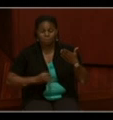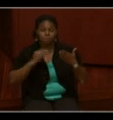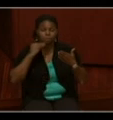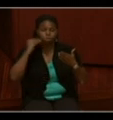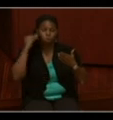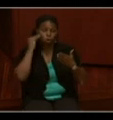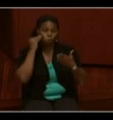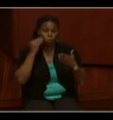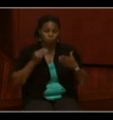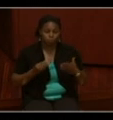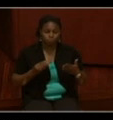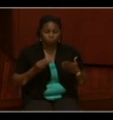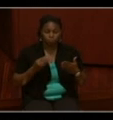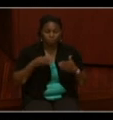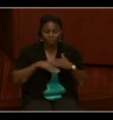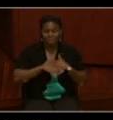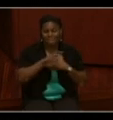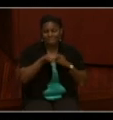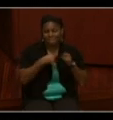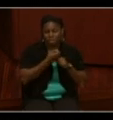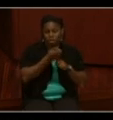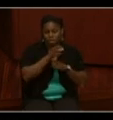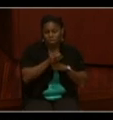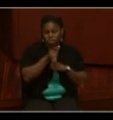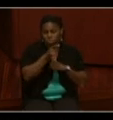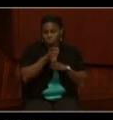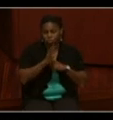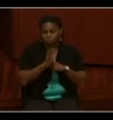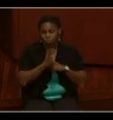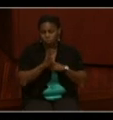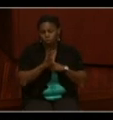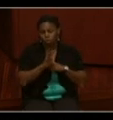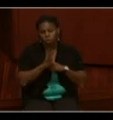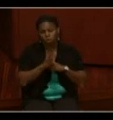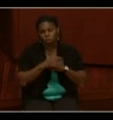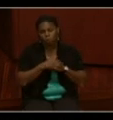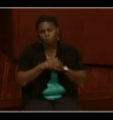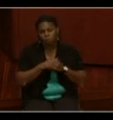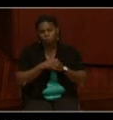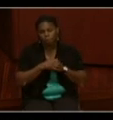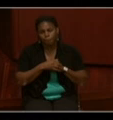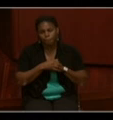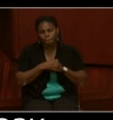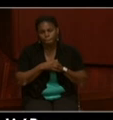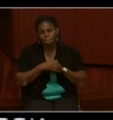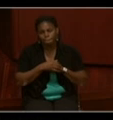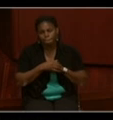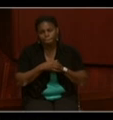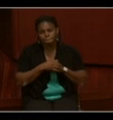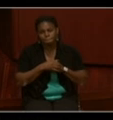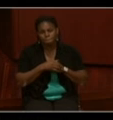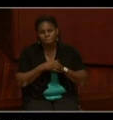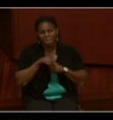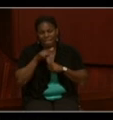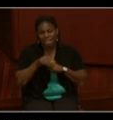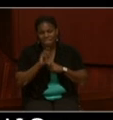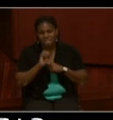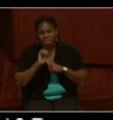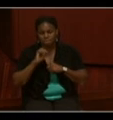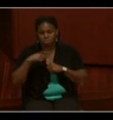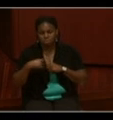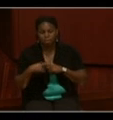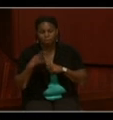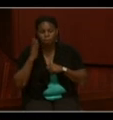village in 1924 with annotations and translations of the Chinese. And then this map would be taken